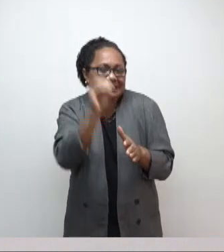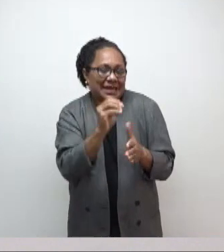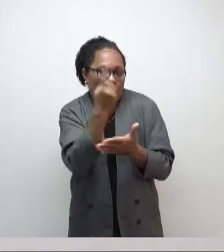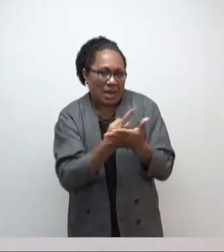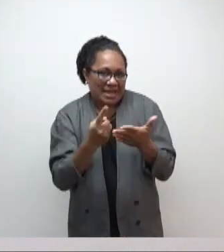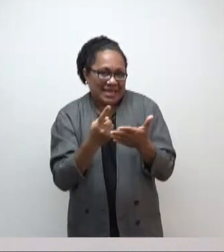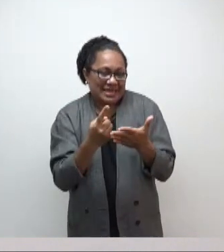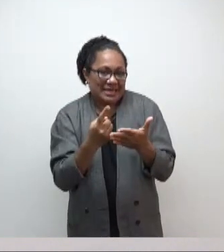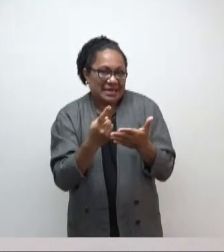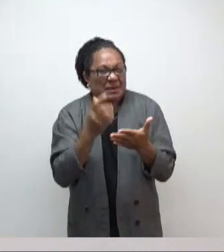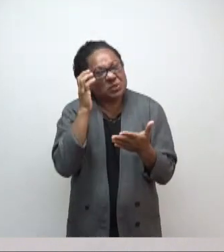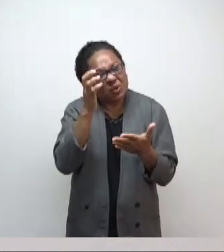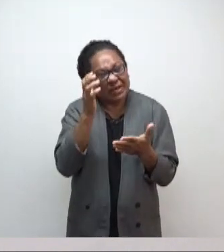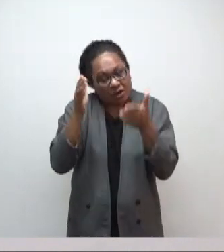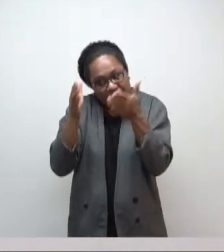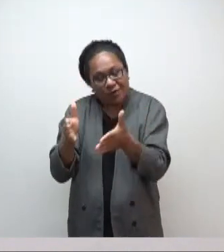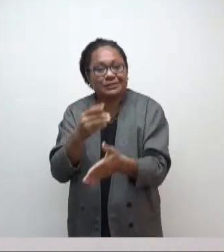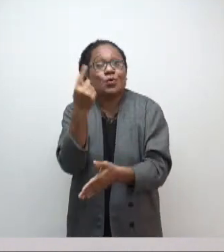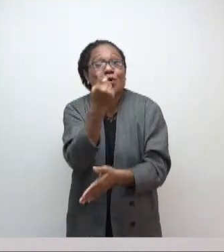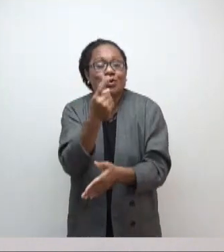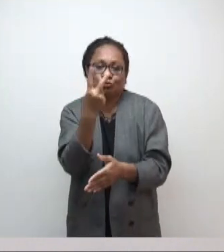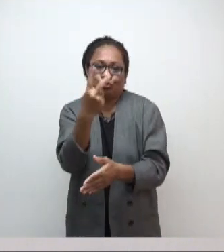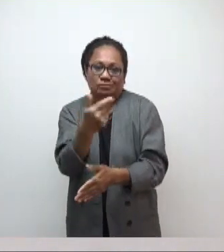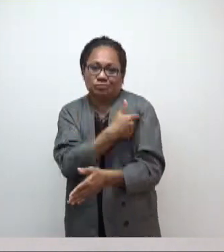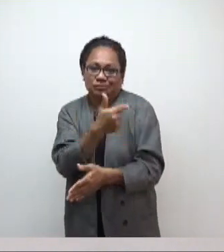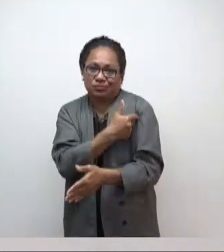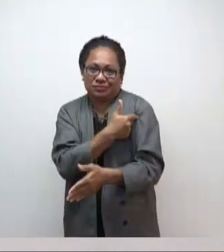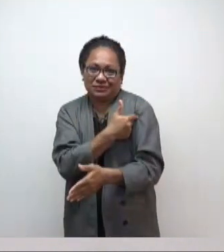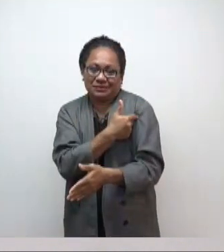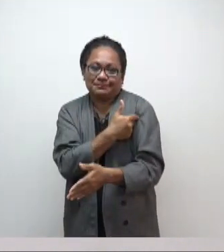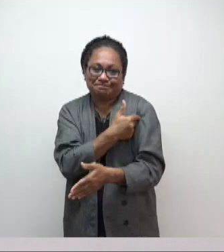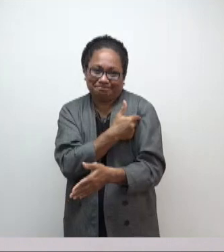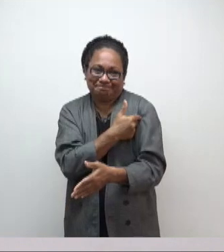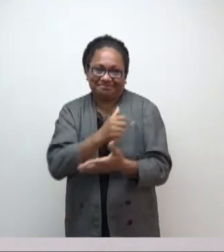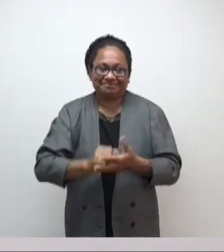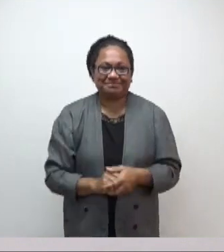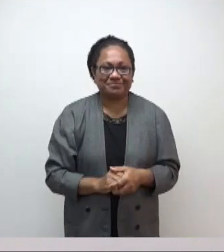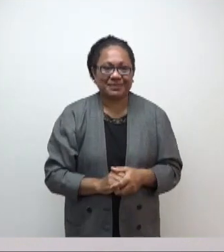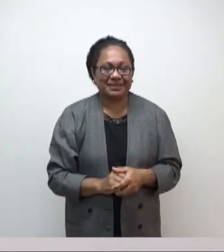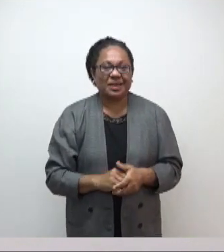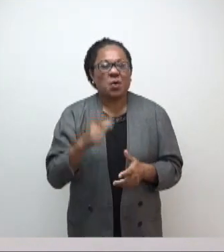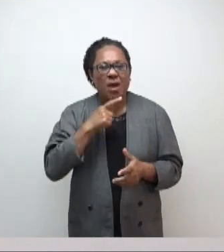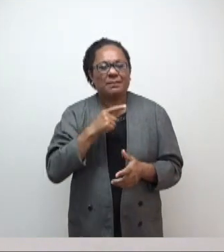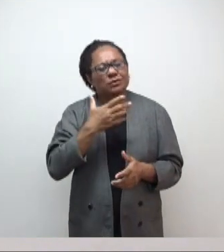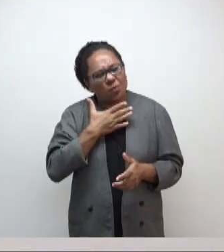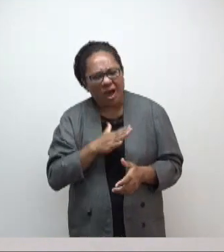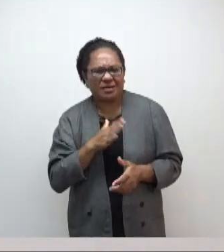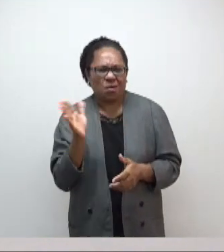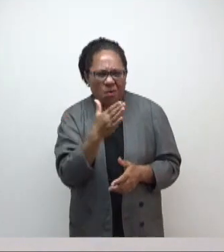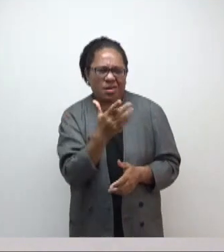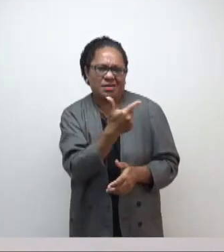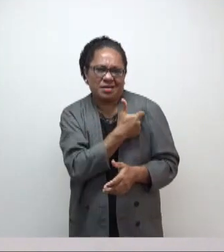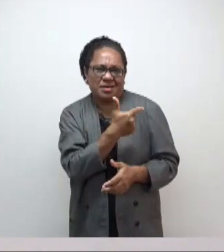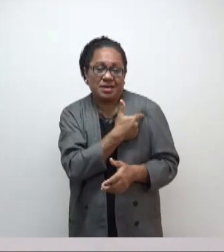to fully vaccinated persons. As part of our vaccination authentication exercise, we will